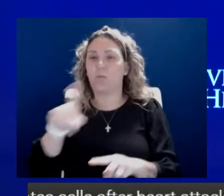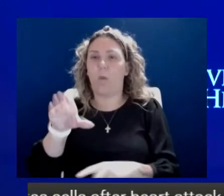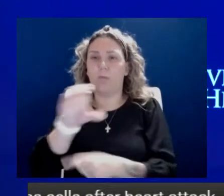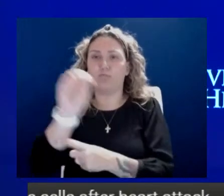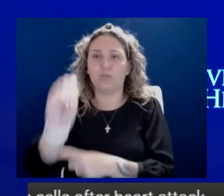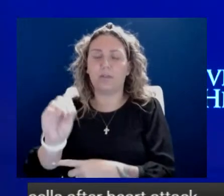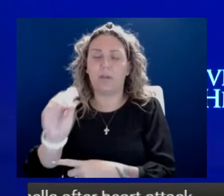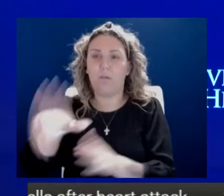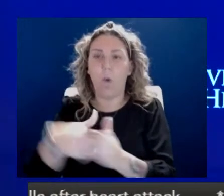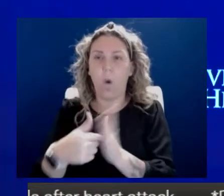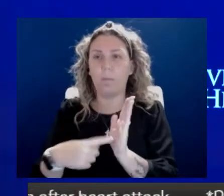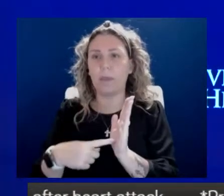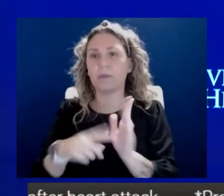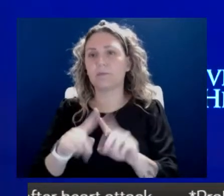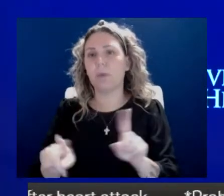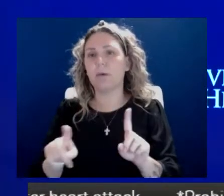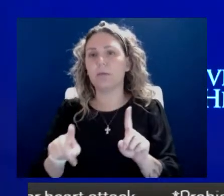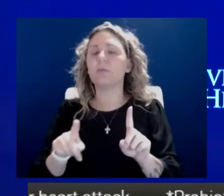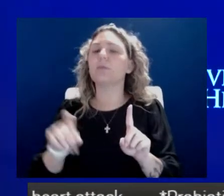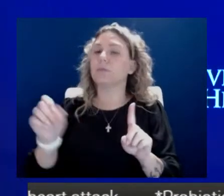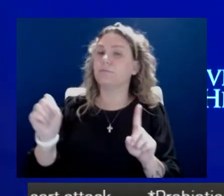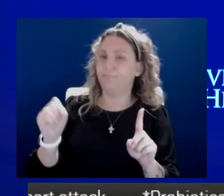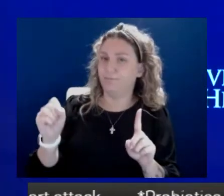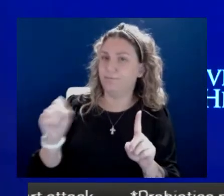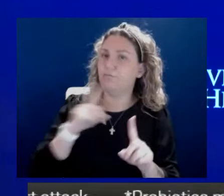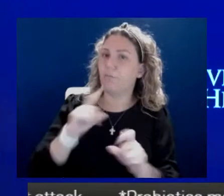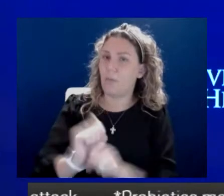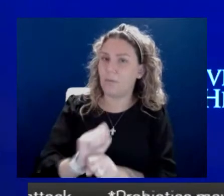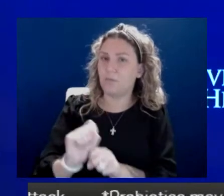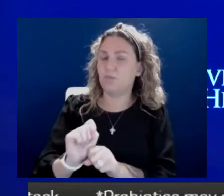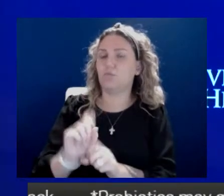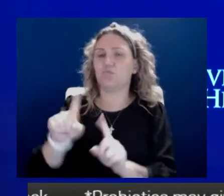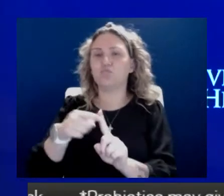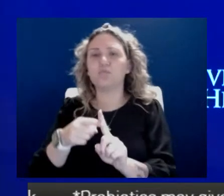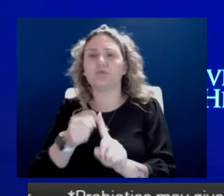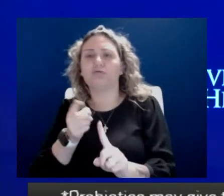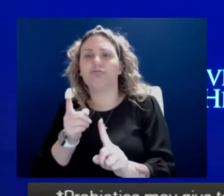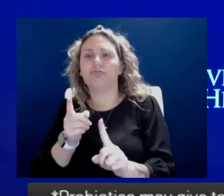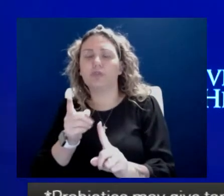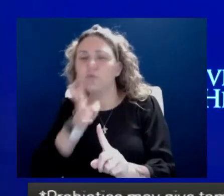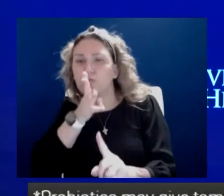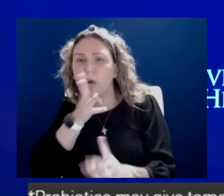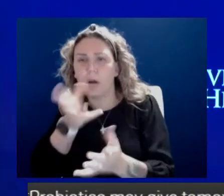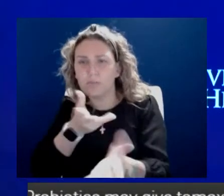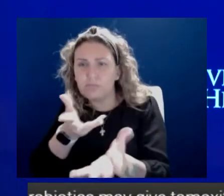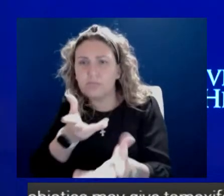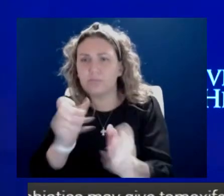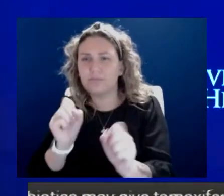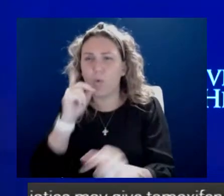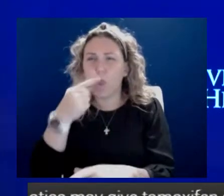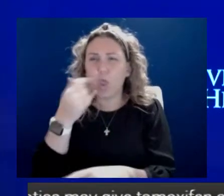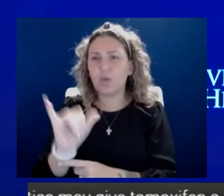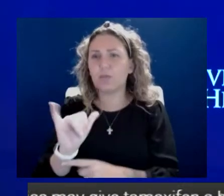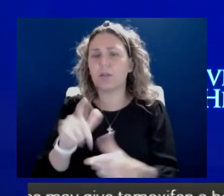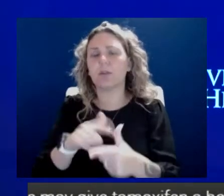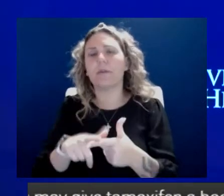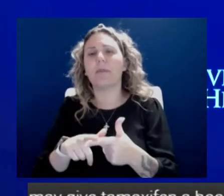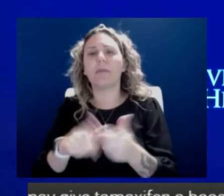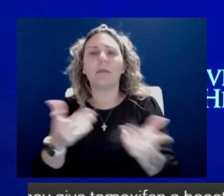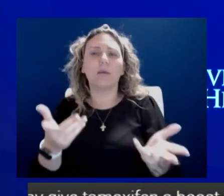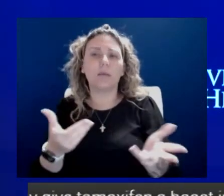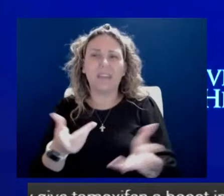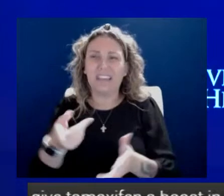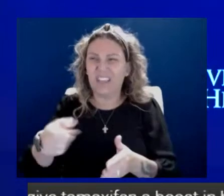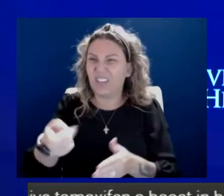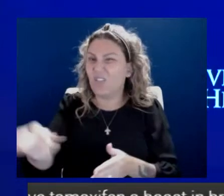But yes, absolutely. When you talk with someone, we can work with you on what that looks like, and then some of those charges